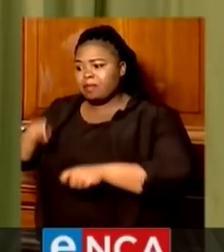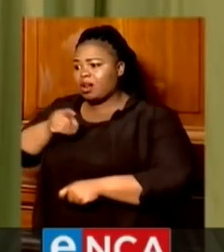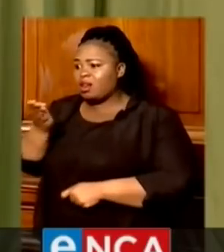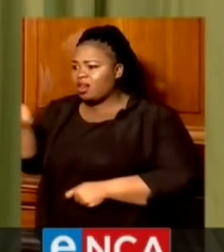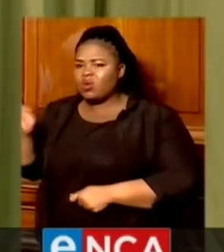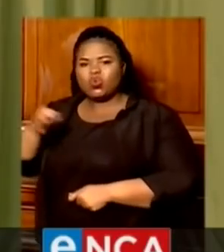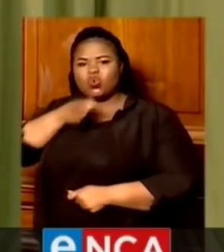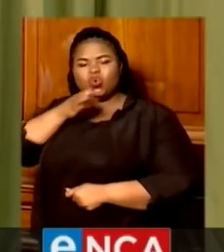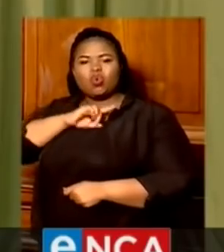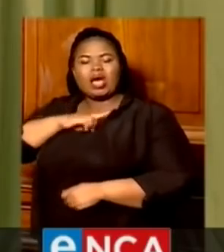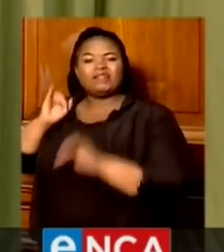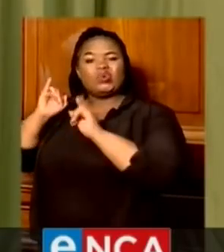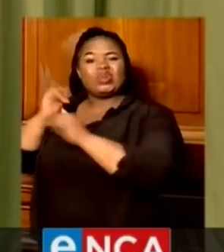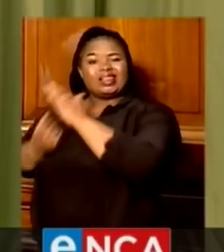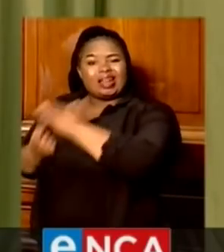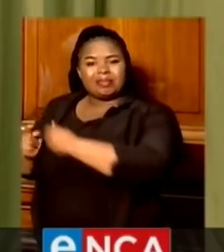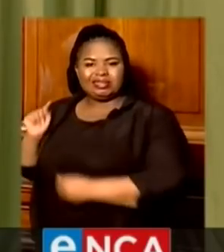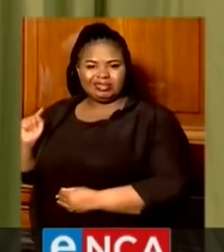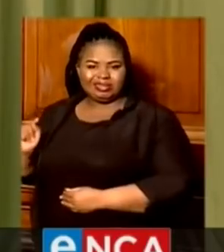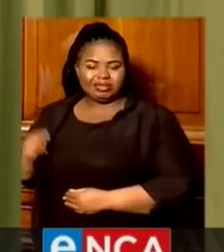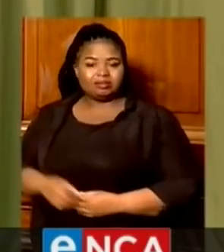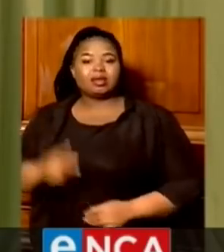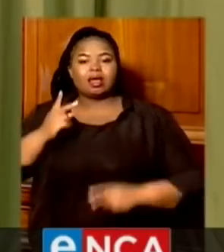trauma. I've even seen on,